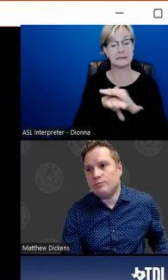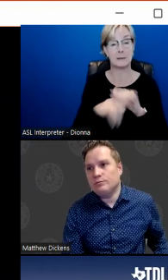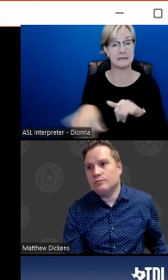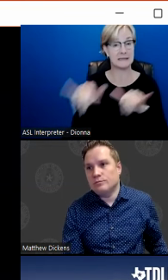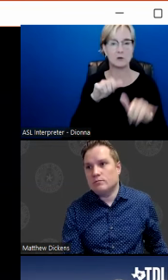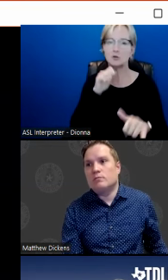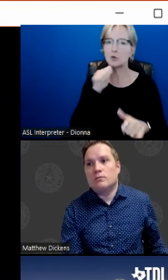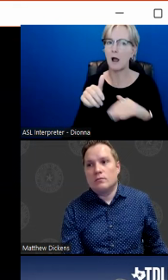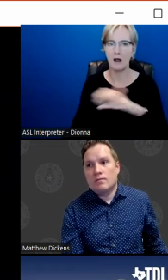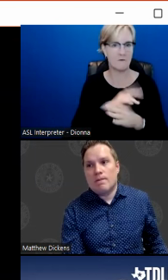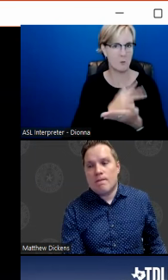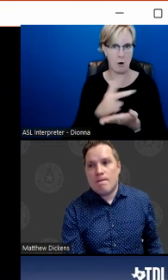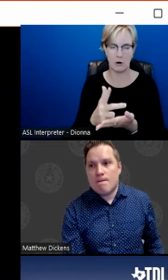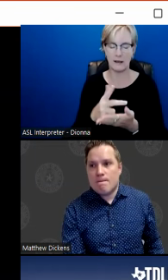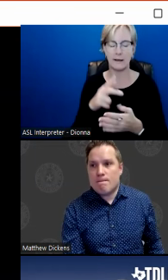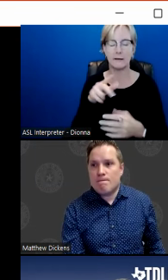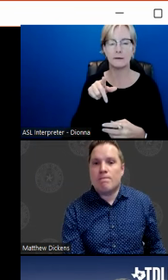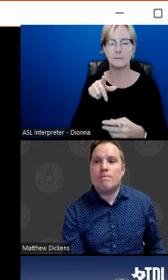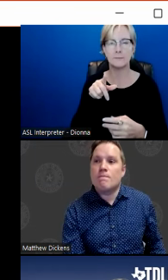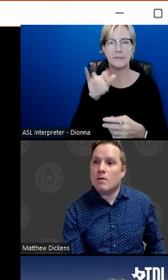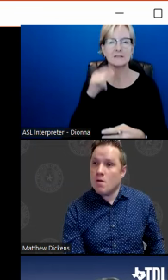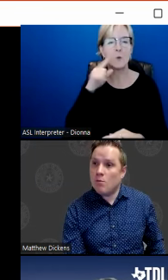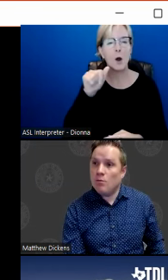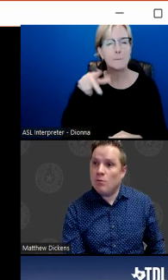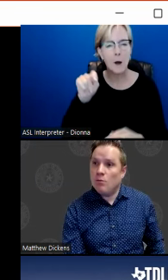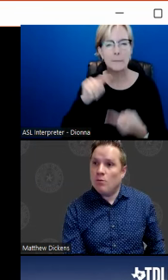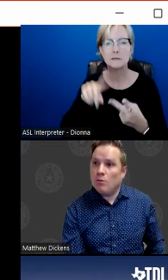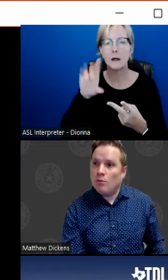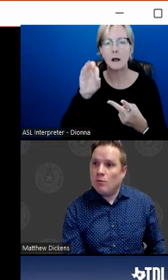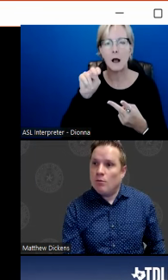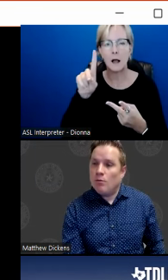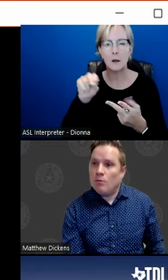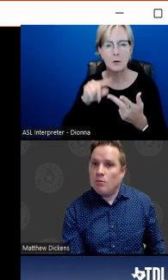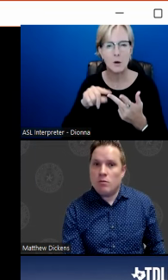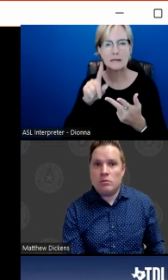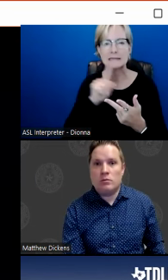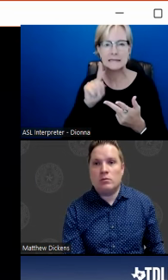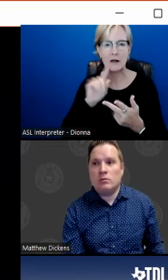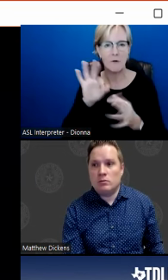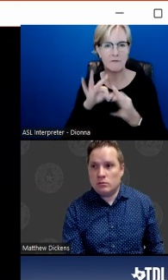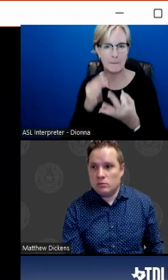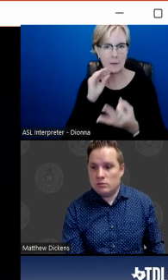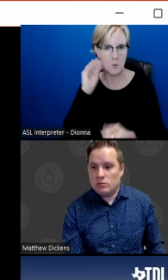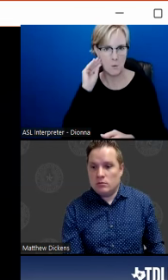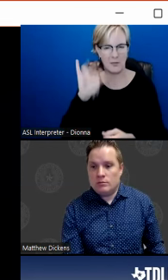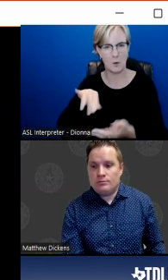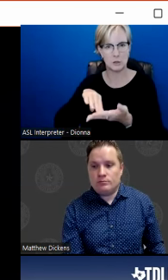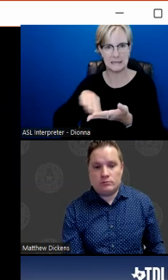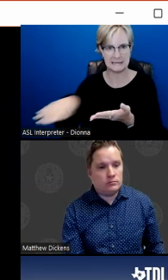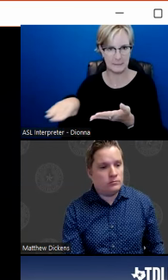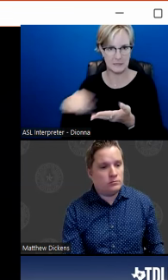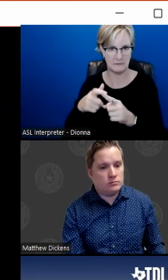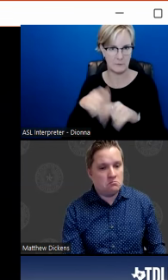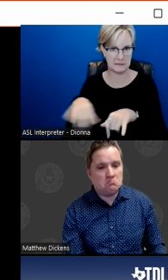do not cover parking that is for apartments, condos, or single family residents. Those are actually exempted from the standards